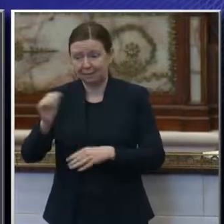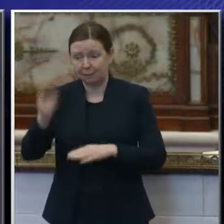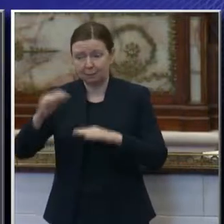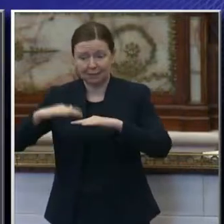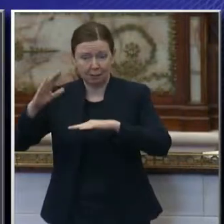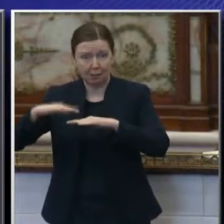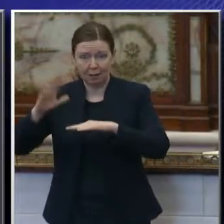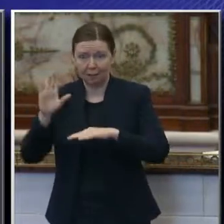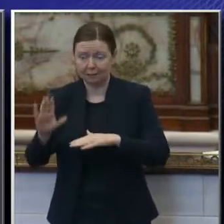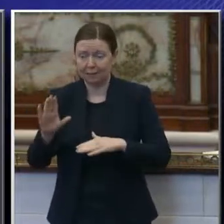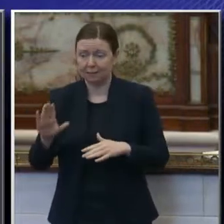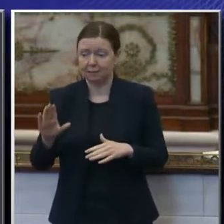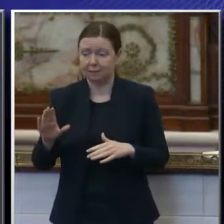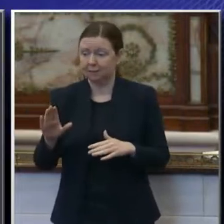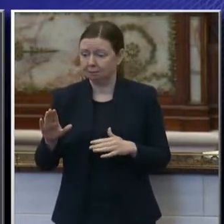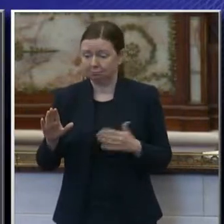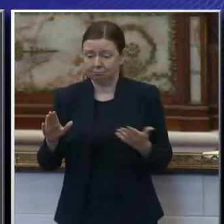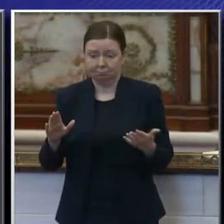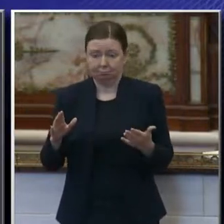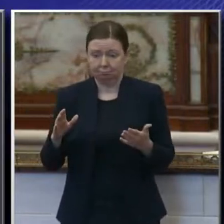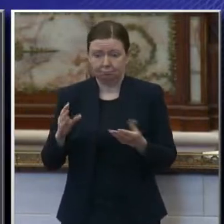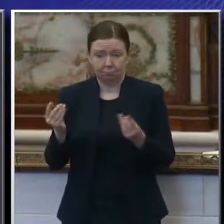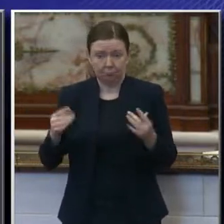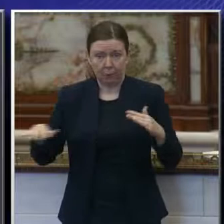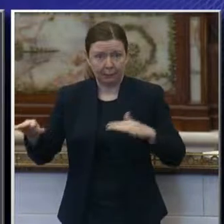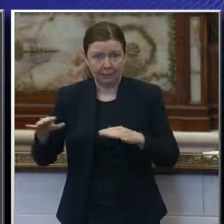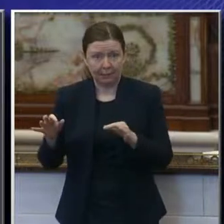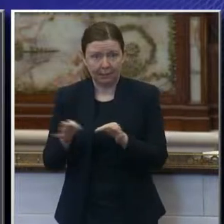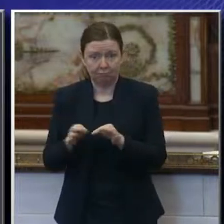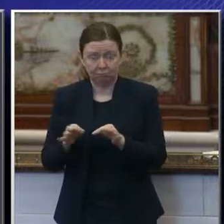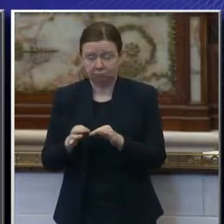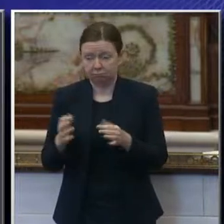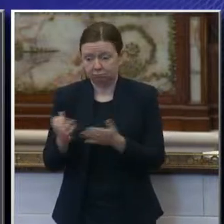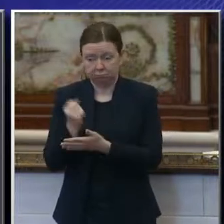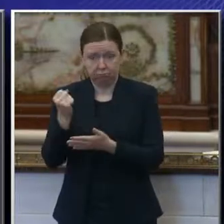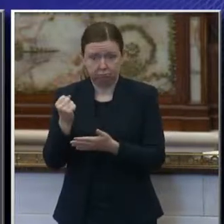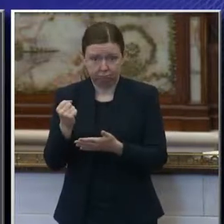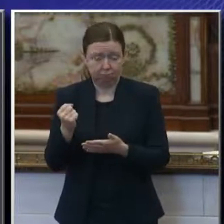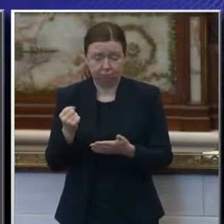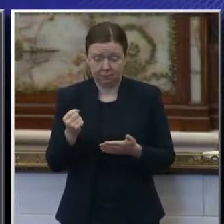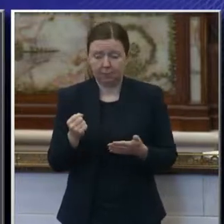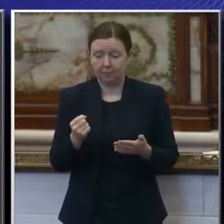its, you know, property, you know, land